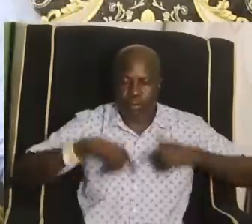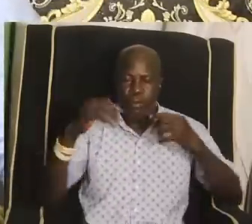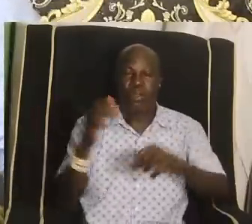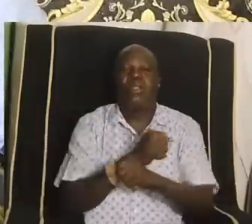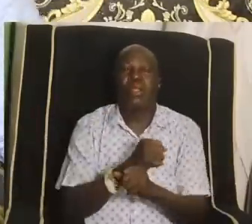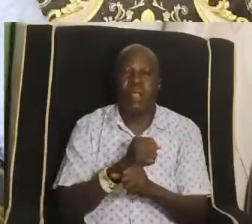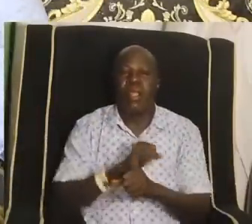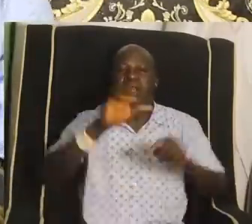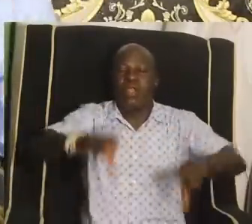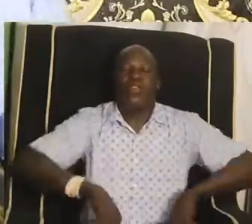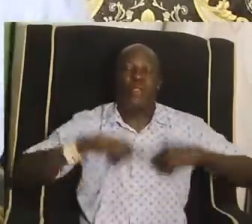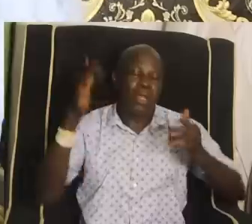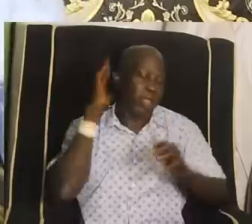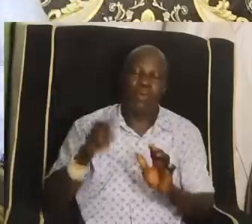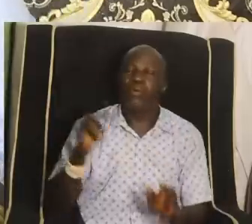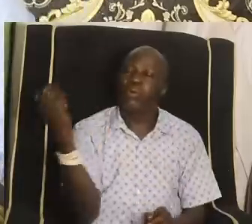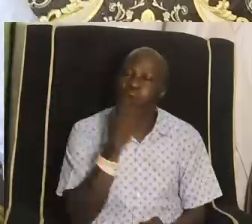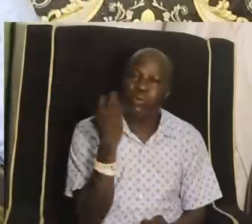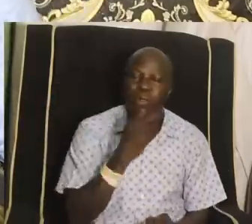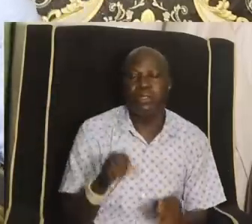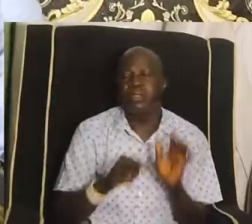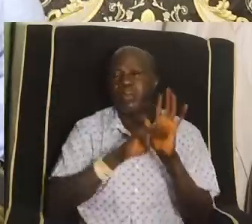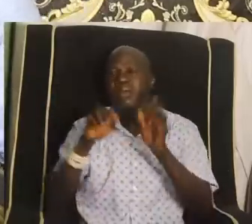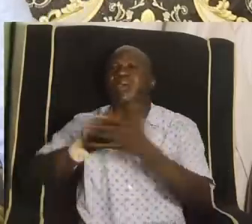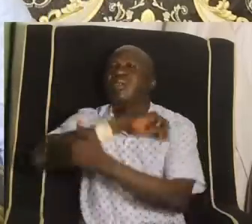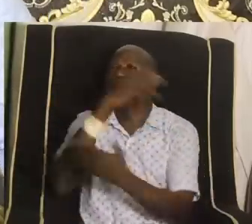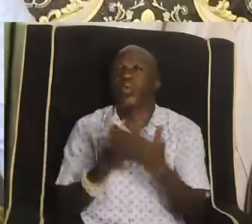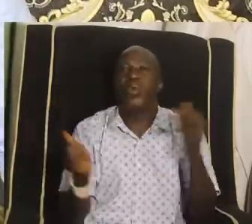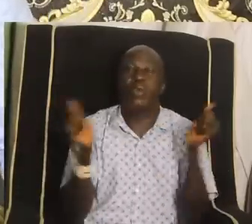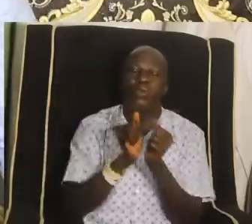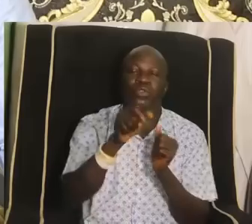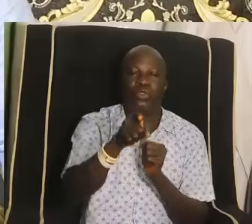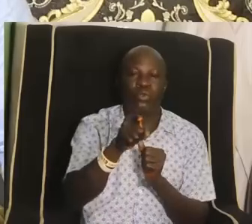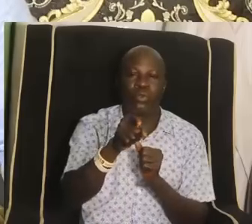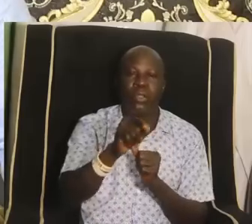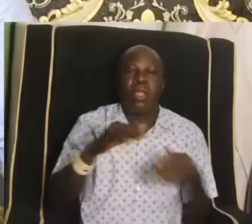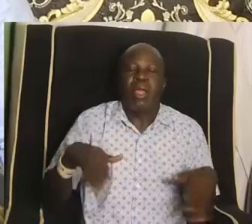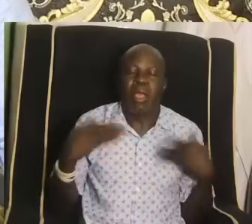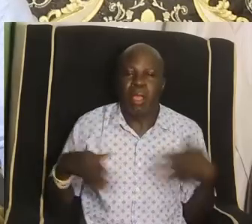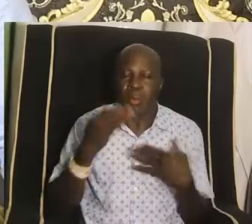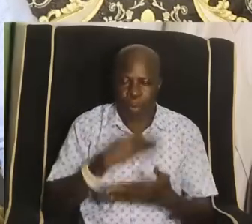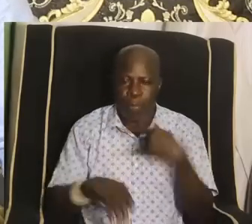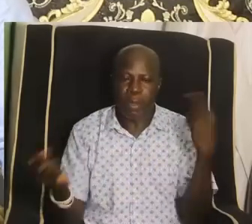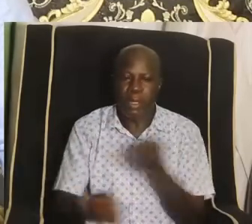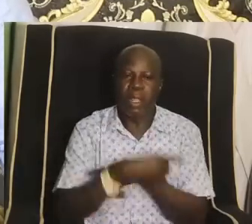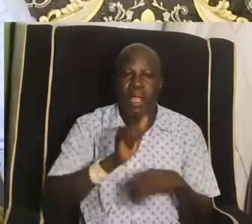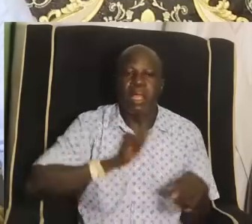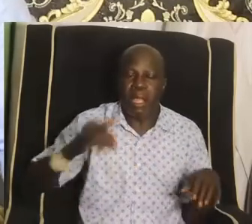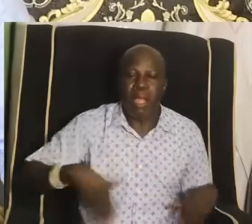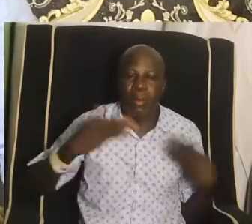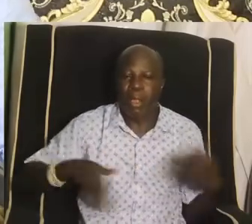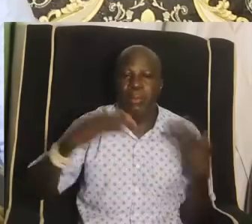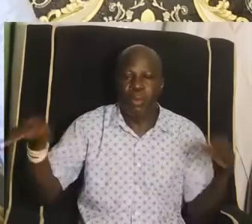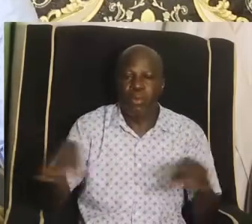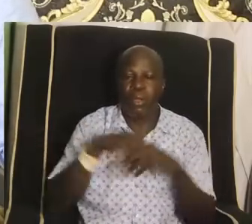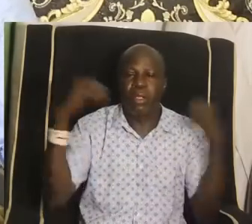not be limited. Aye ya fun. Love manifest. Where there are fun. This is where we too. Happy birthday. Eka ya jabi. And happy wedding